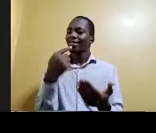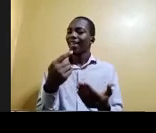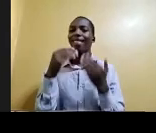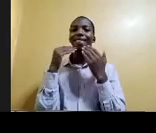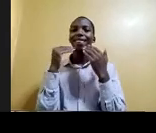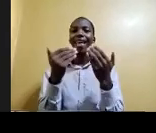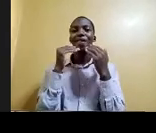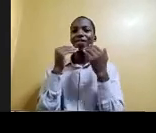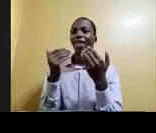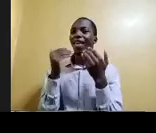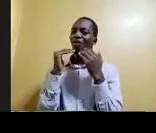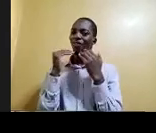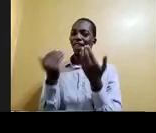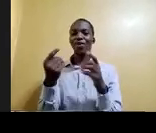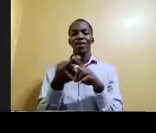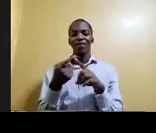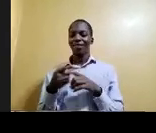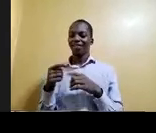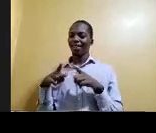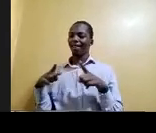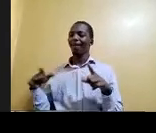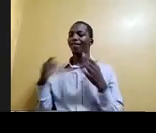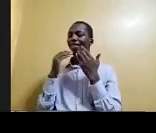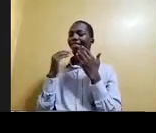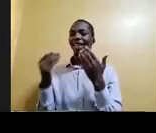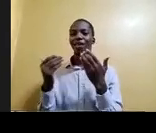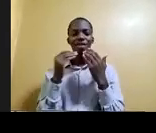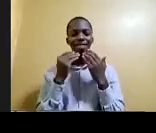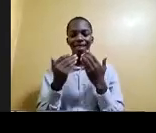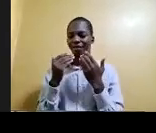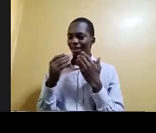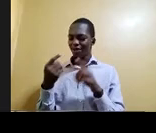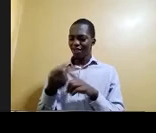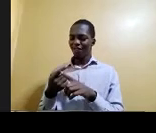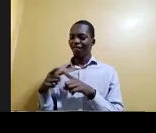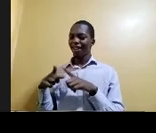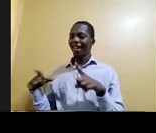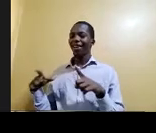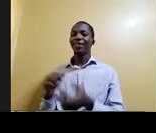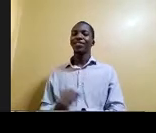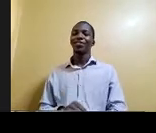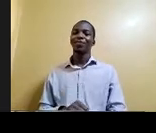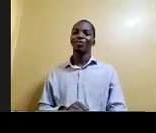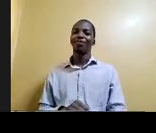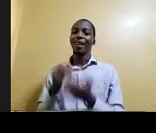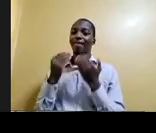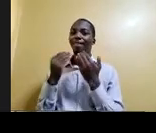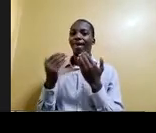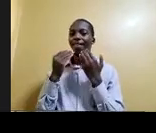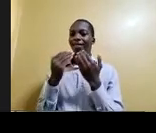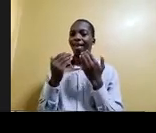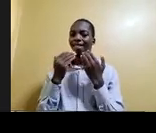you, danke, danke, shokran, jarejef, asante, binaka, and amese